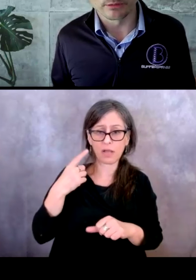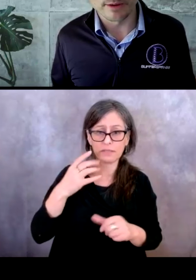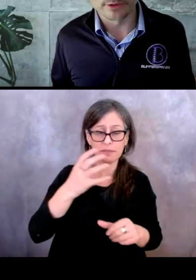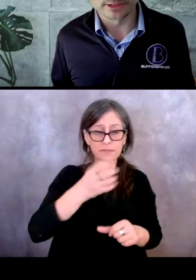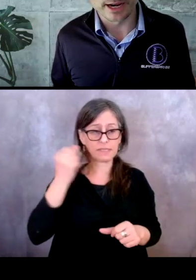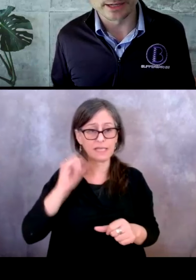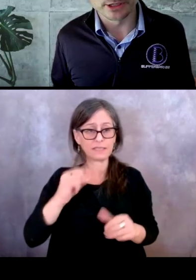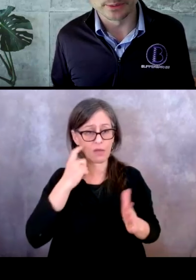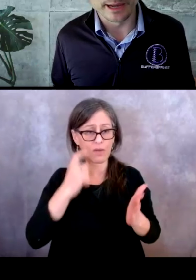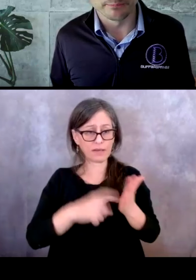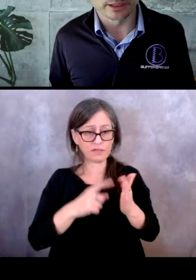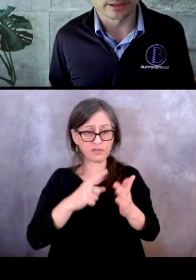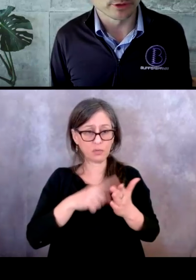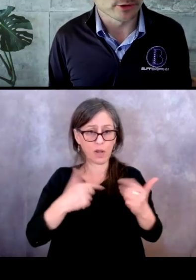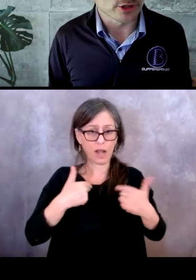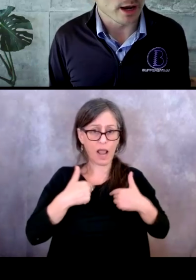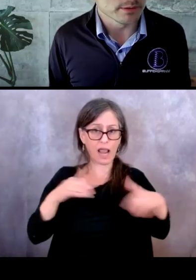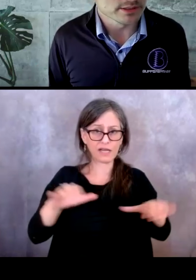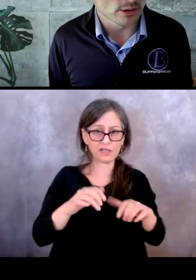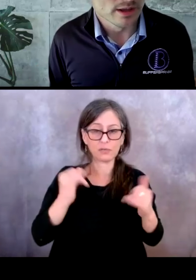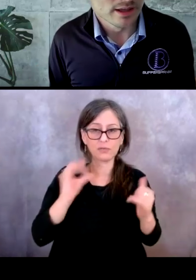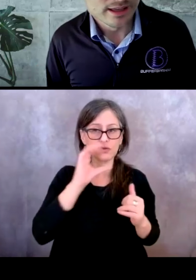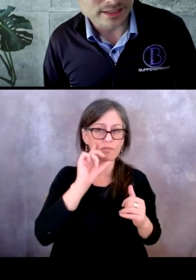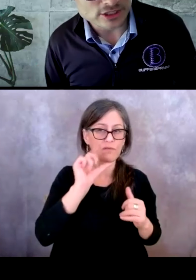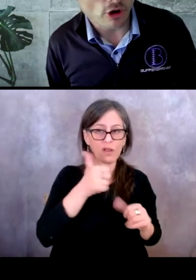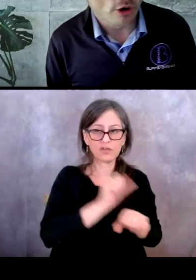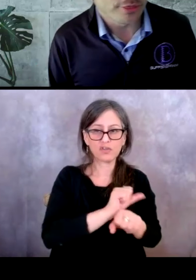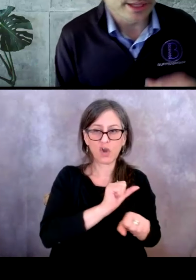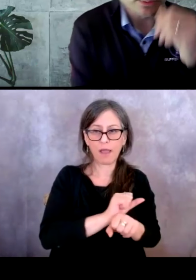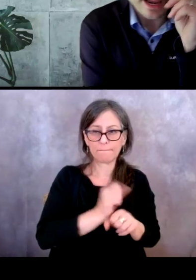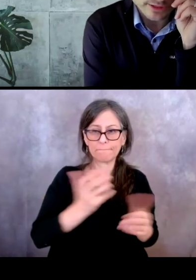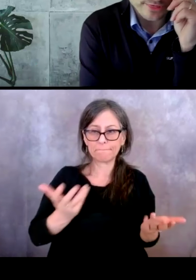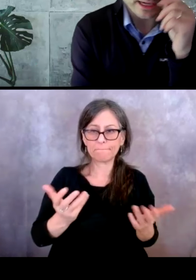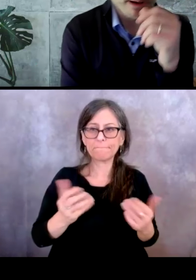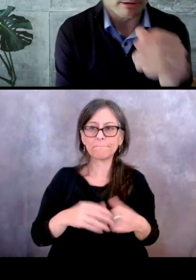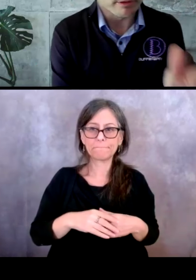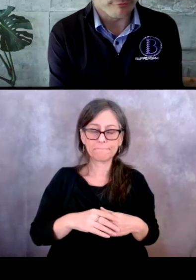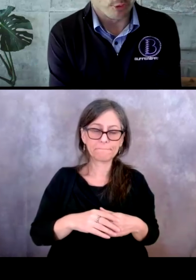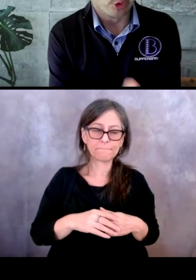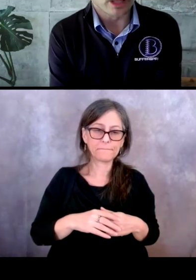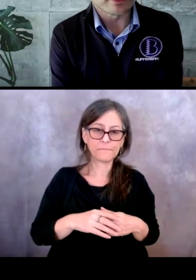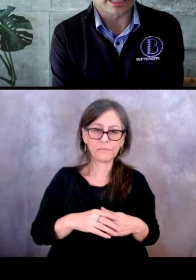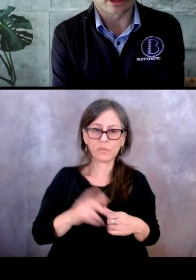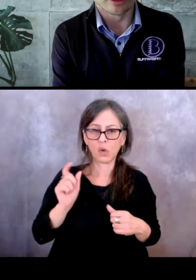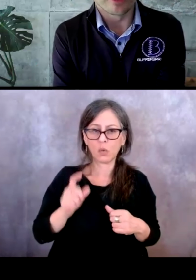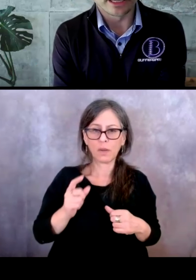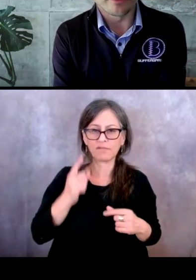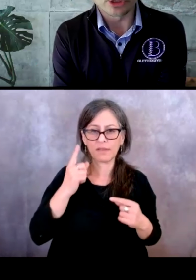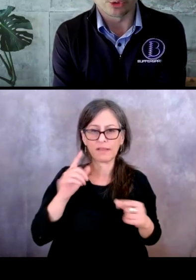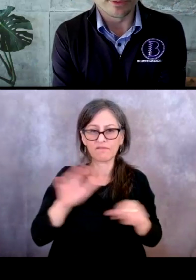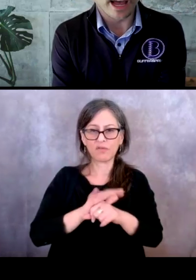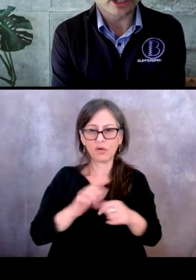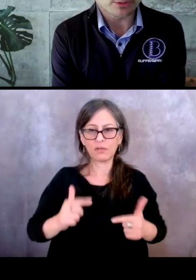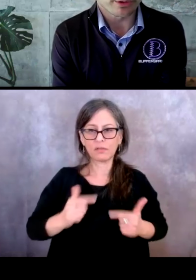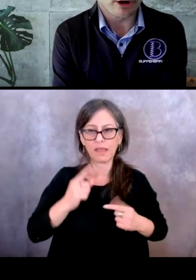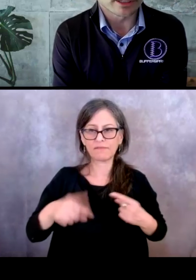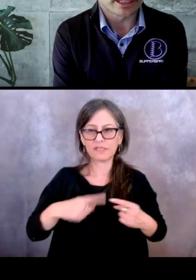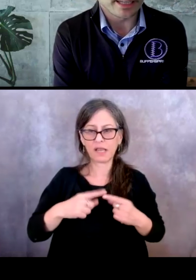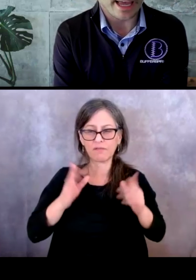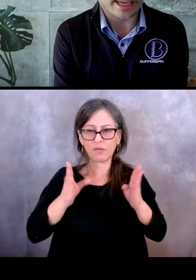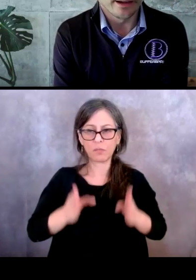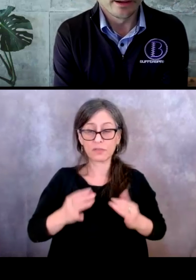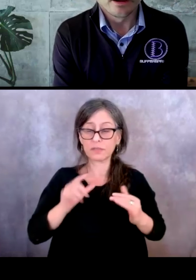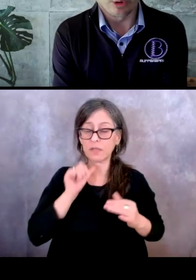recognition for everything that I do and now I'm looking for another job? So these are all things that we have to think about of the full life cycle of an individual, not just where they